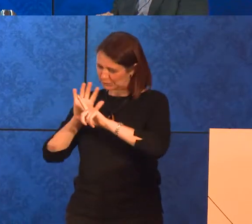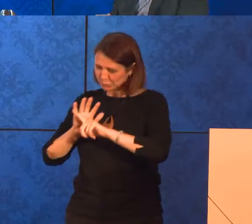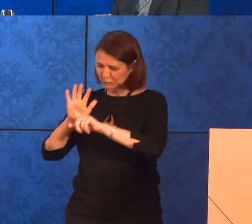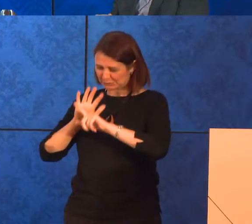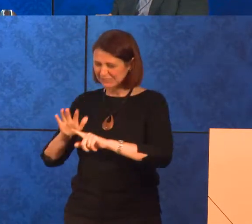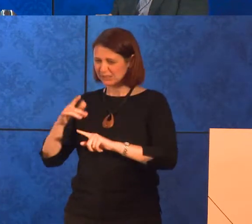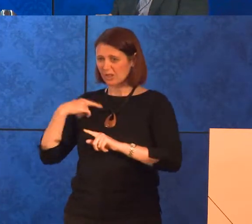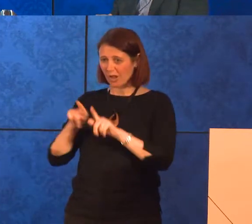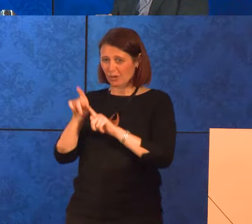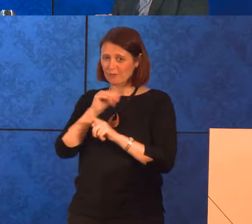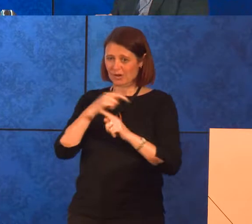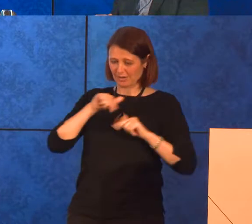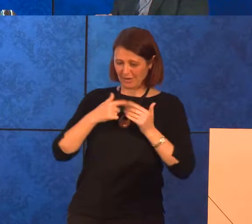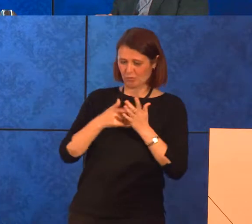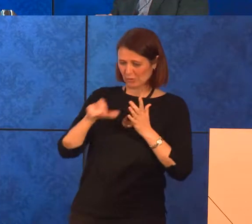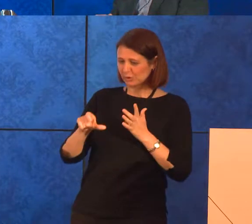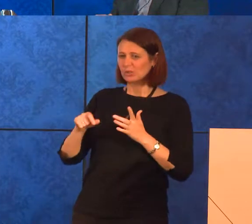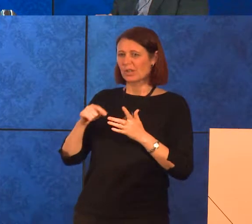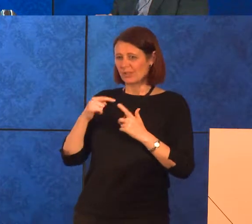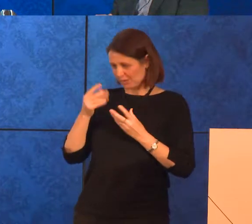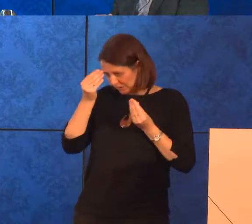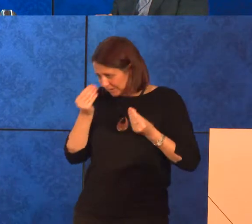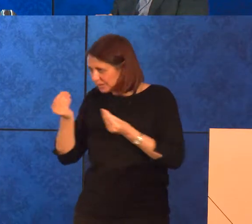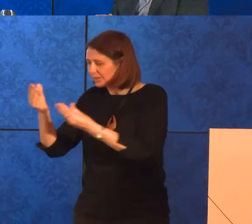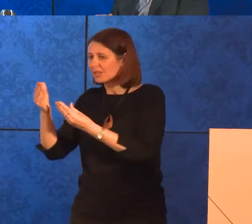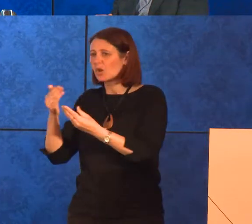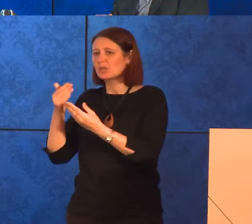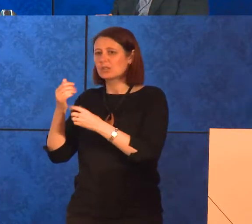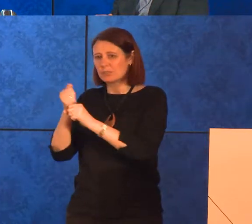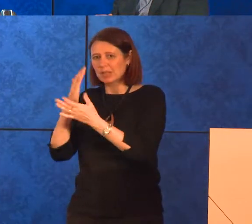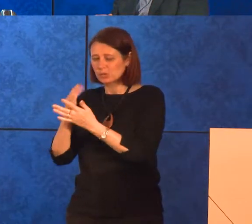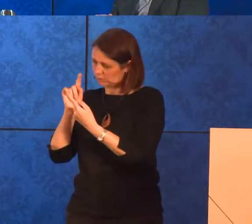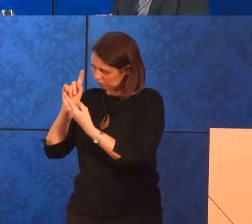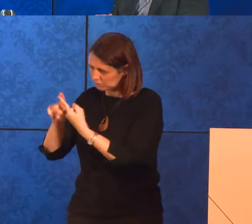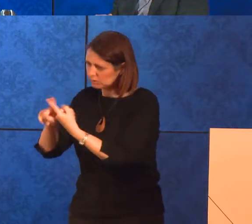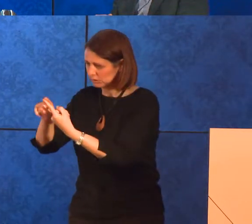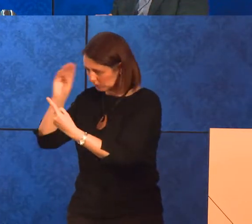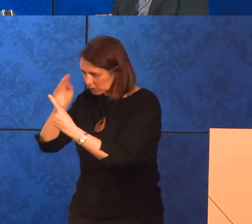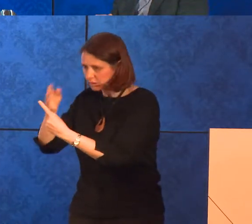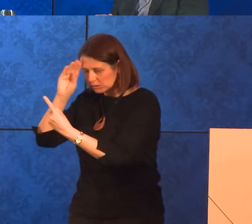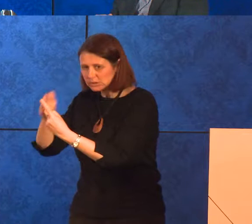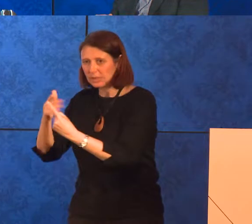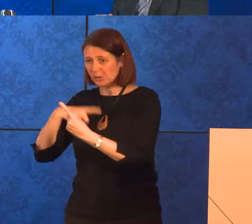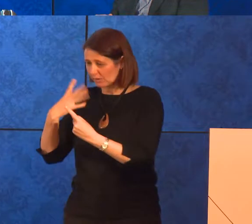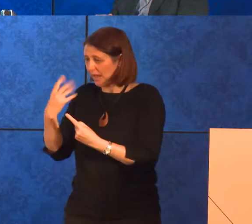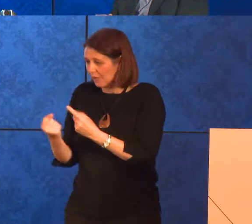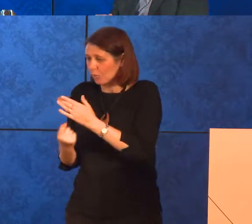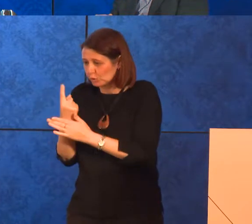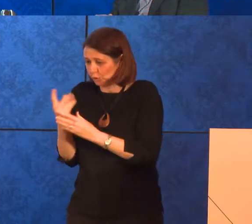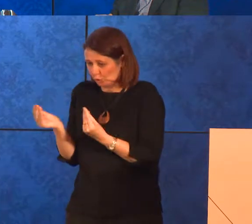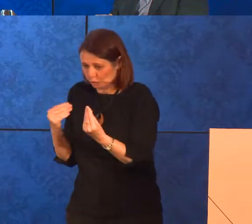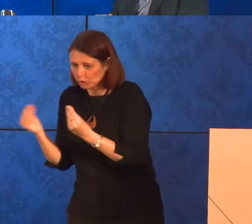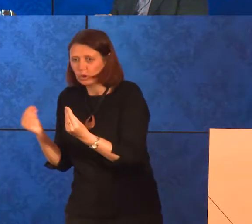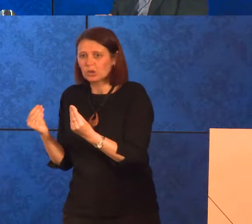I learnt from our Royal Commission, I would pass on, is that, to keep persisting with that, because there was opportunity to create it. So